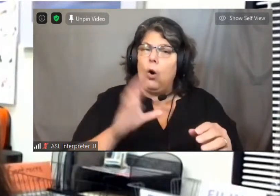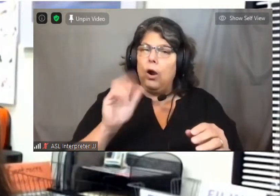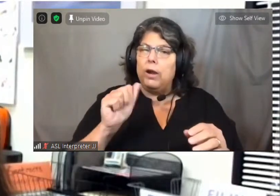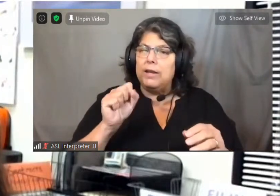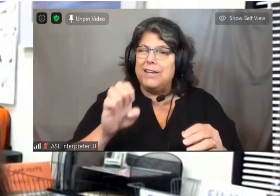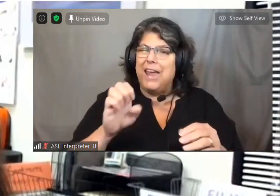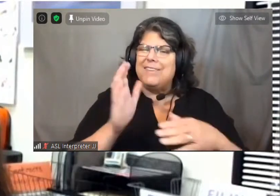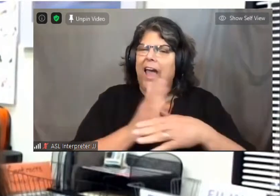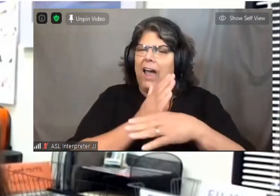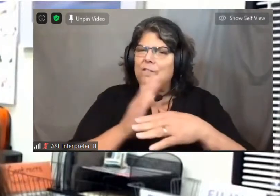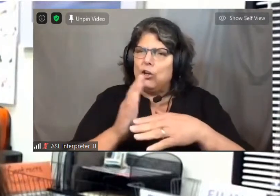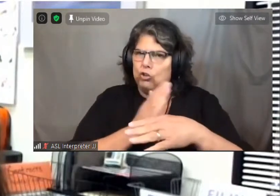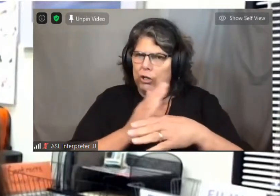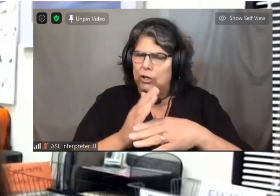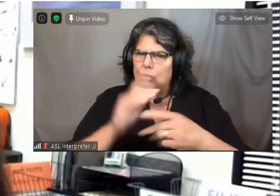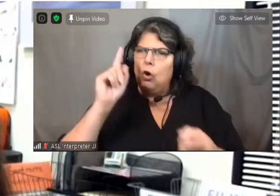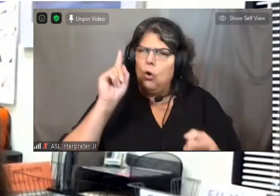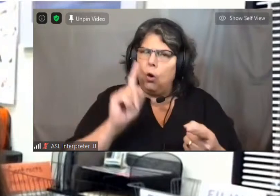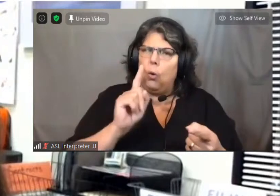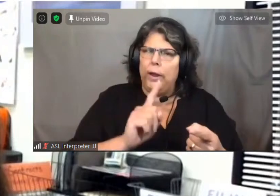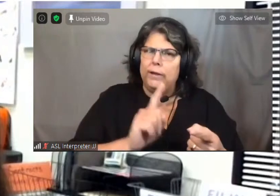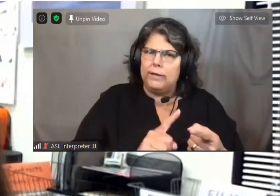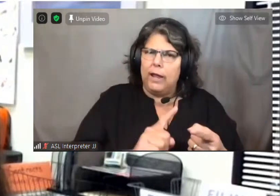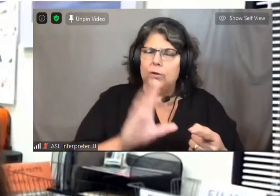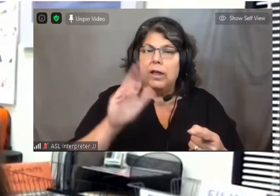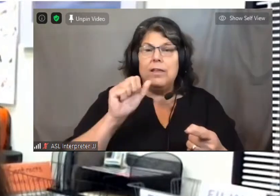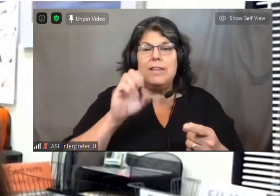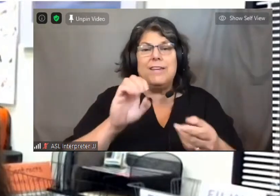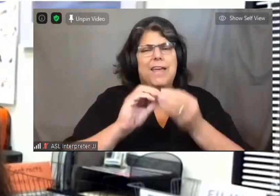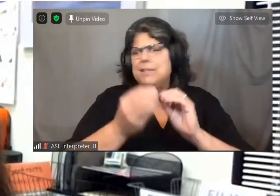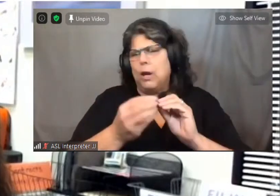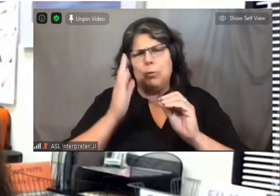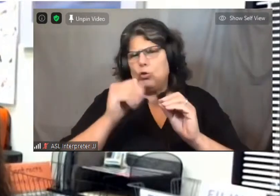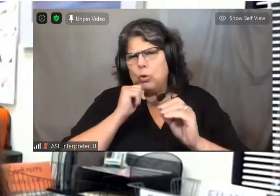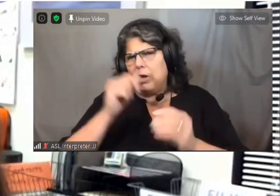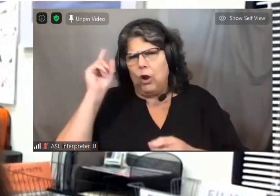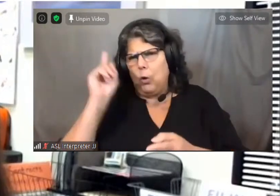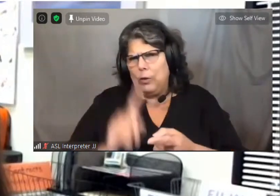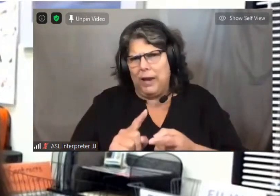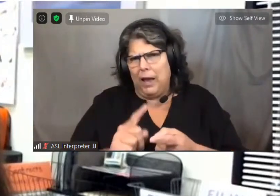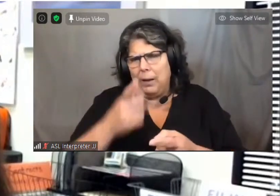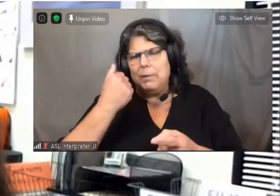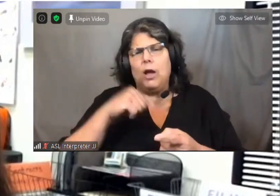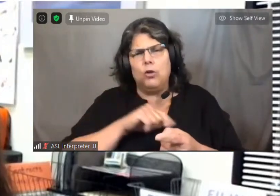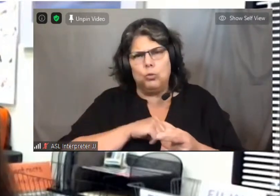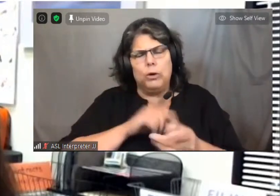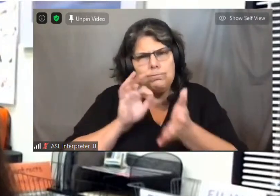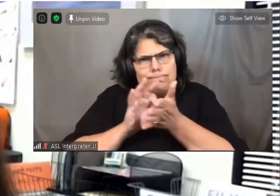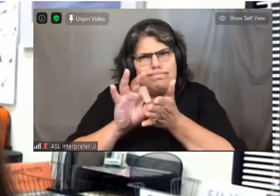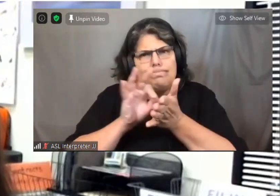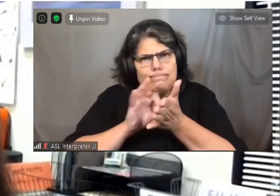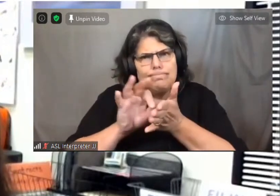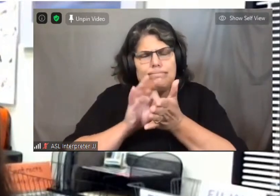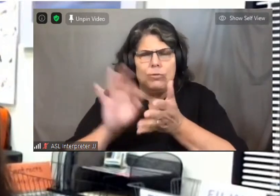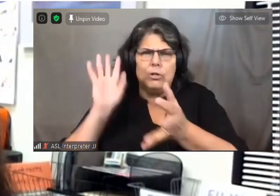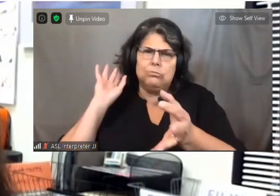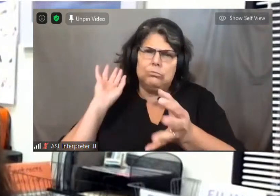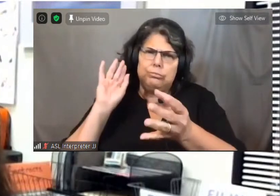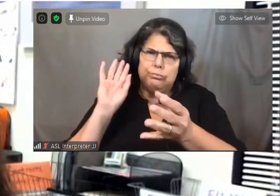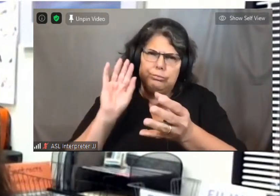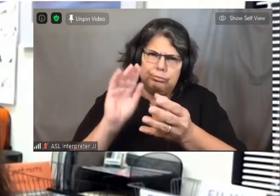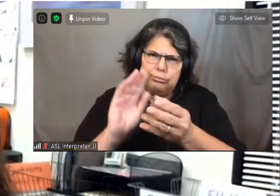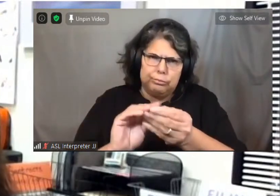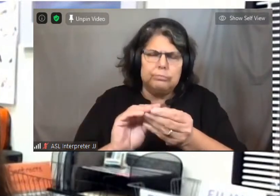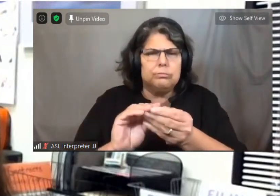going down. So the overall case numbers, of course, are not going to go down because we're tracking those throughout the event, and